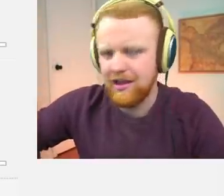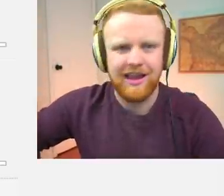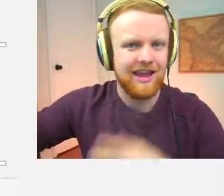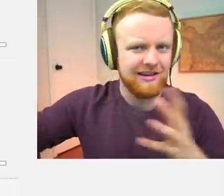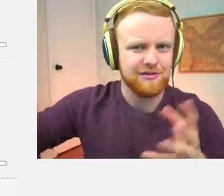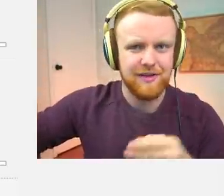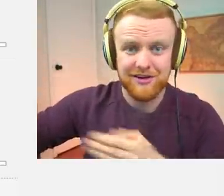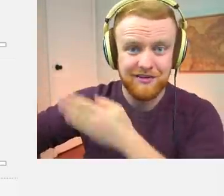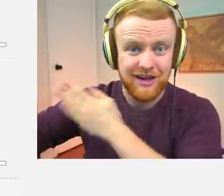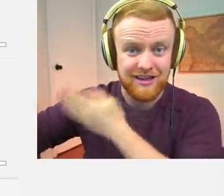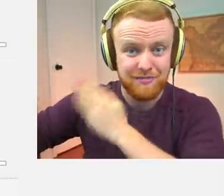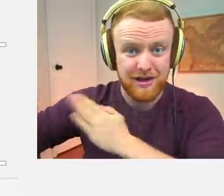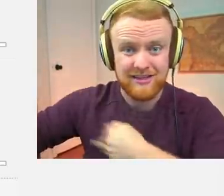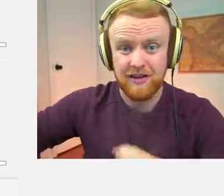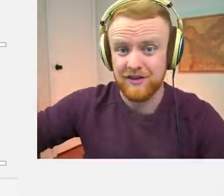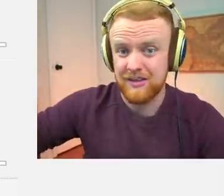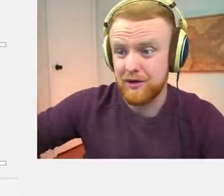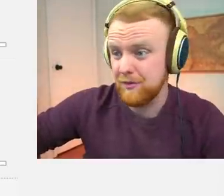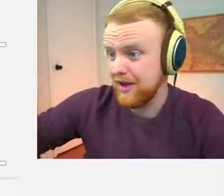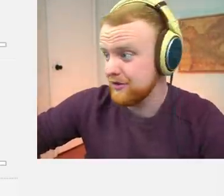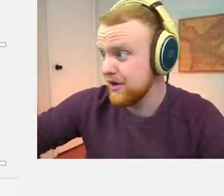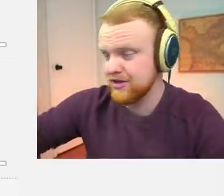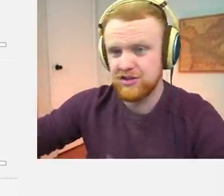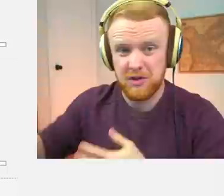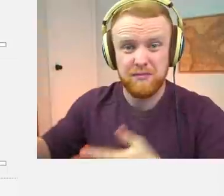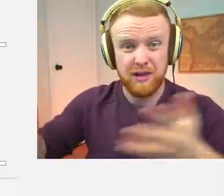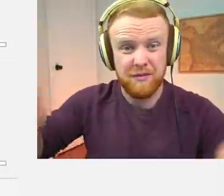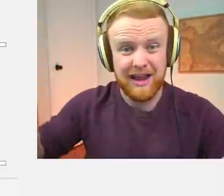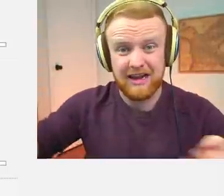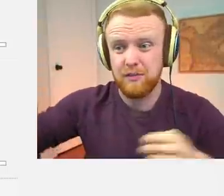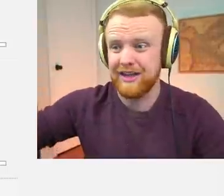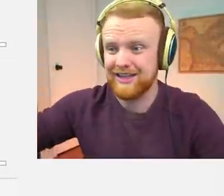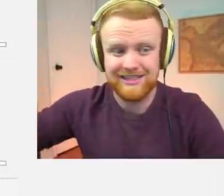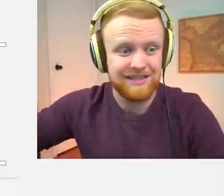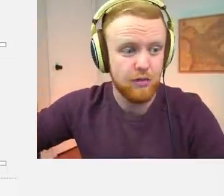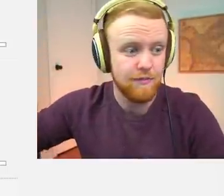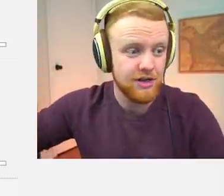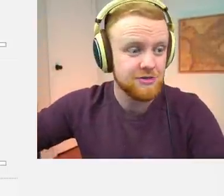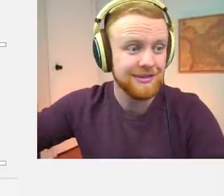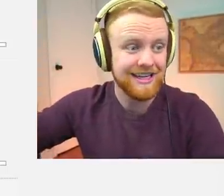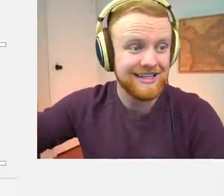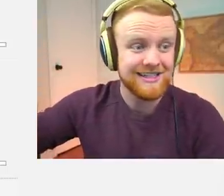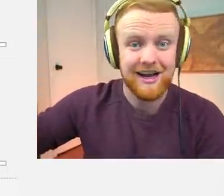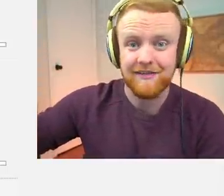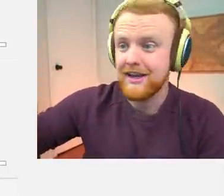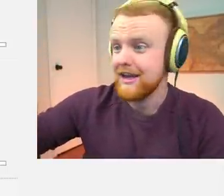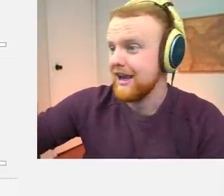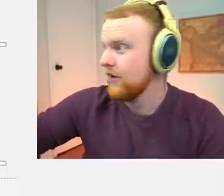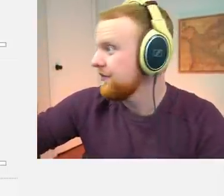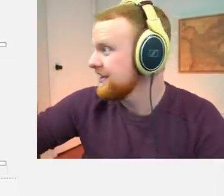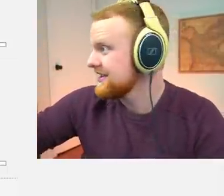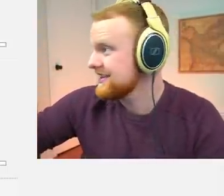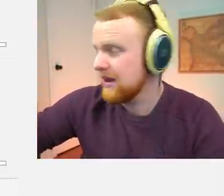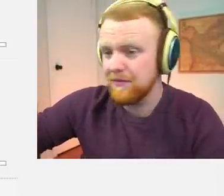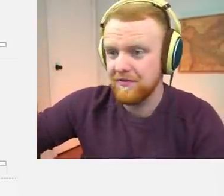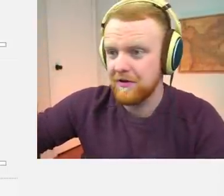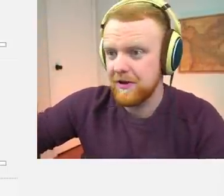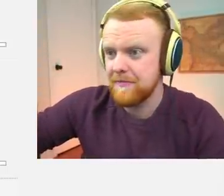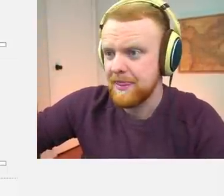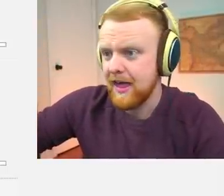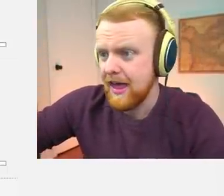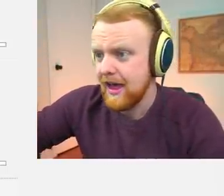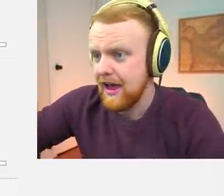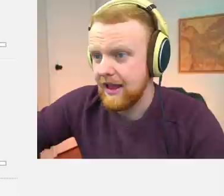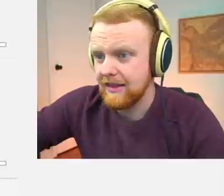so again, as a reminder, I've got the press conference up here on my other monitor, so we're going to bring it back up when it gets to more budget related stuff, and hopefully this is helpful for